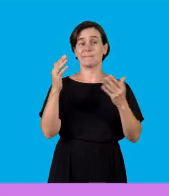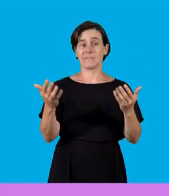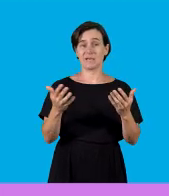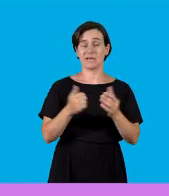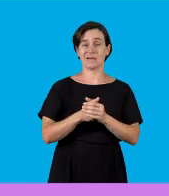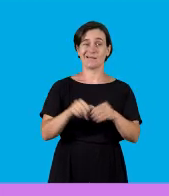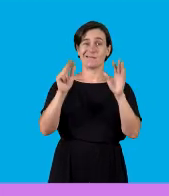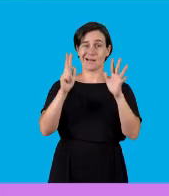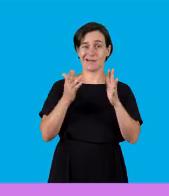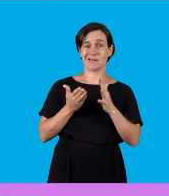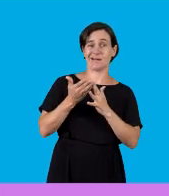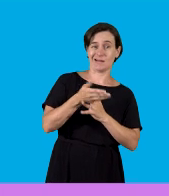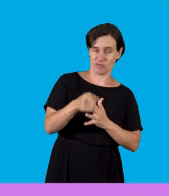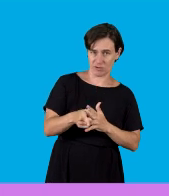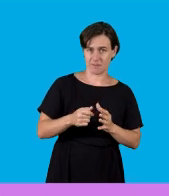eight entrances.